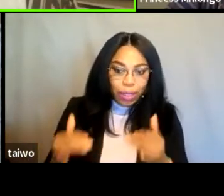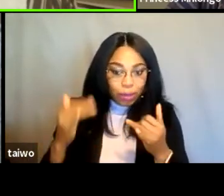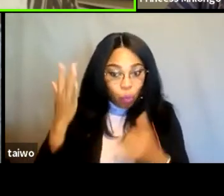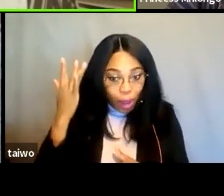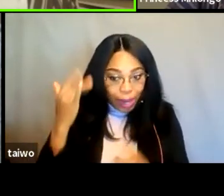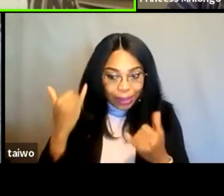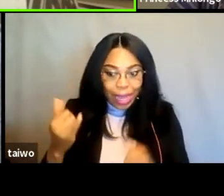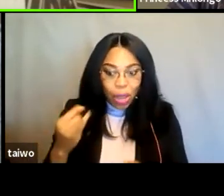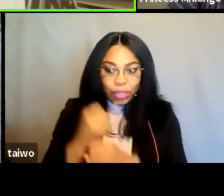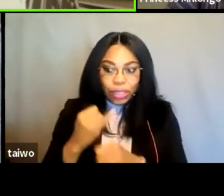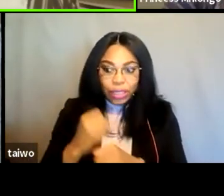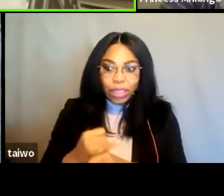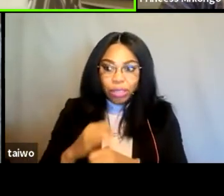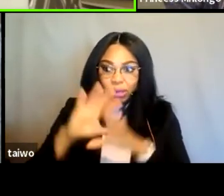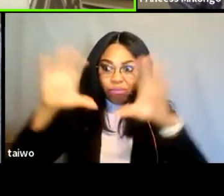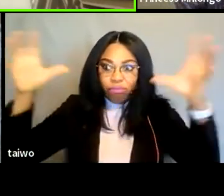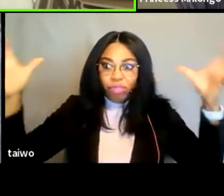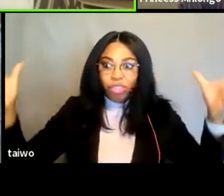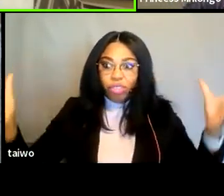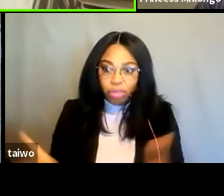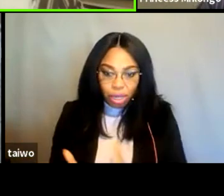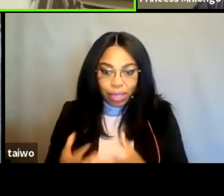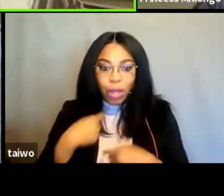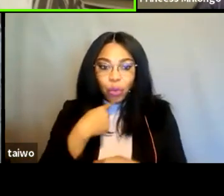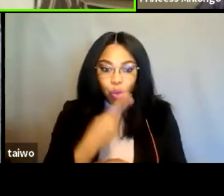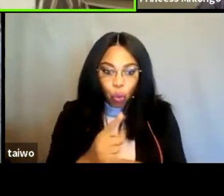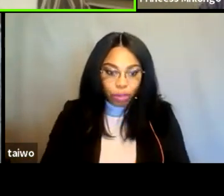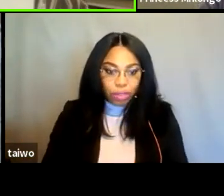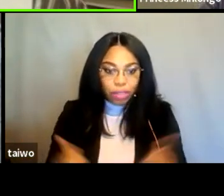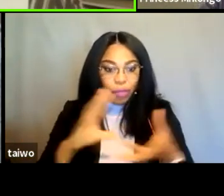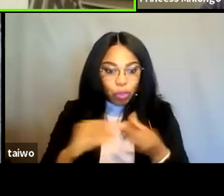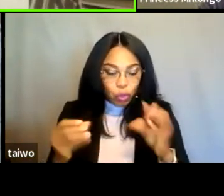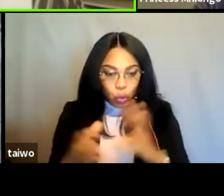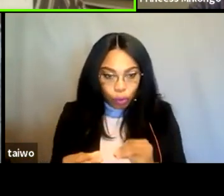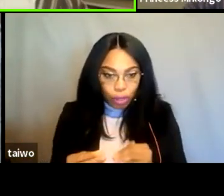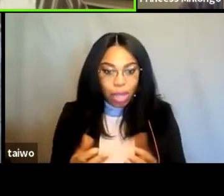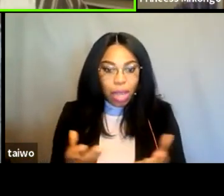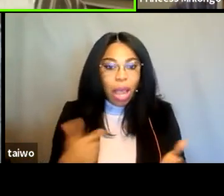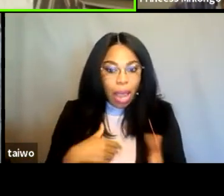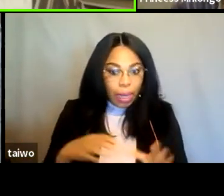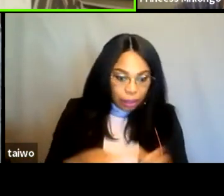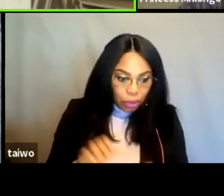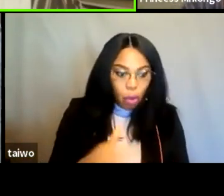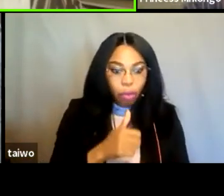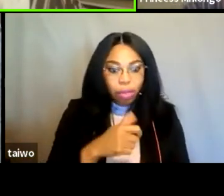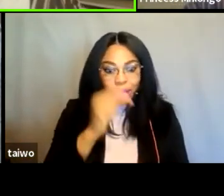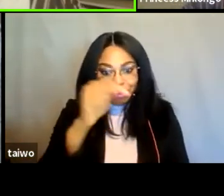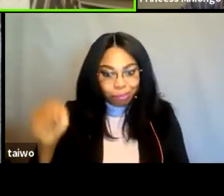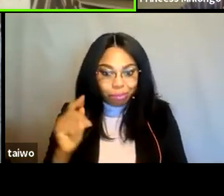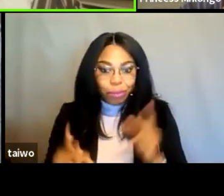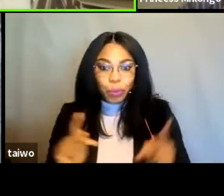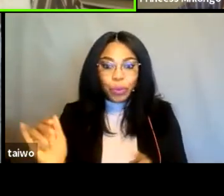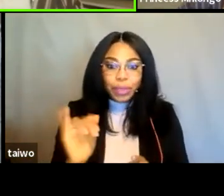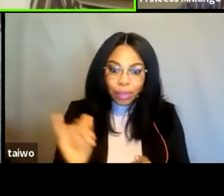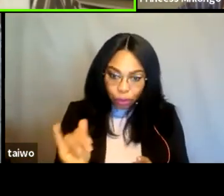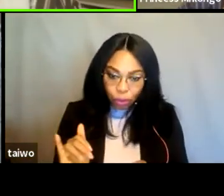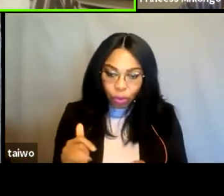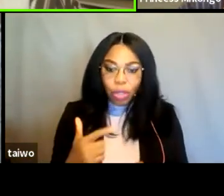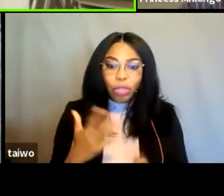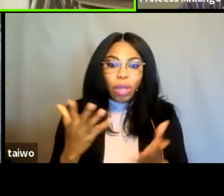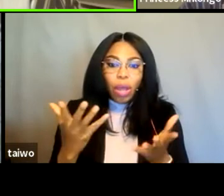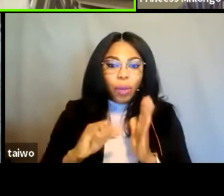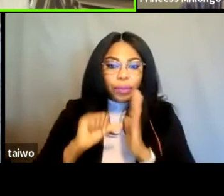an institution that is so big, and what I did and many other people did. So I just wanted to point out like